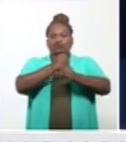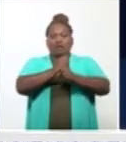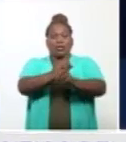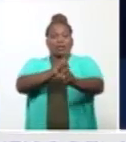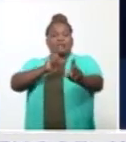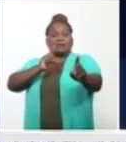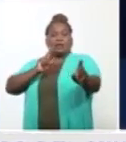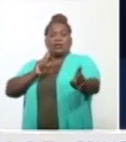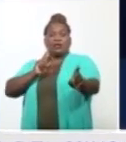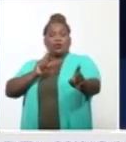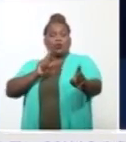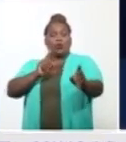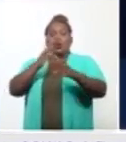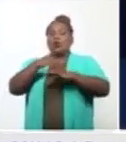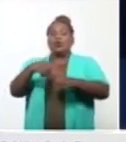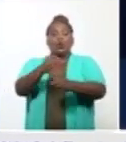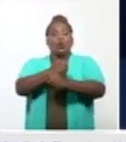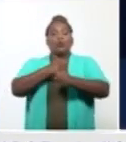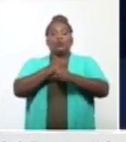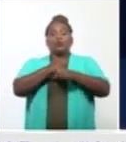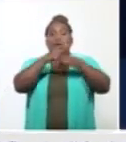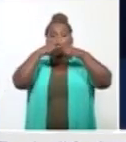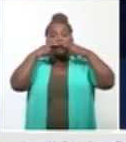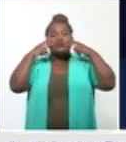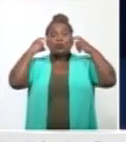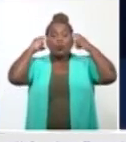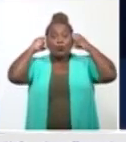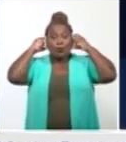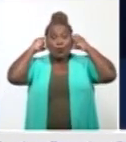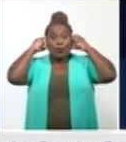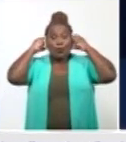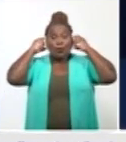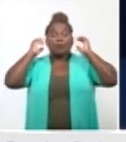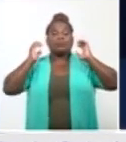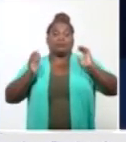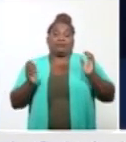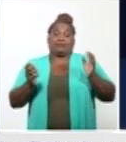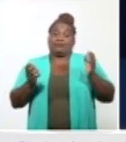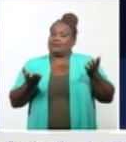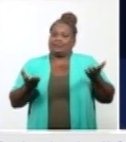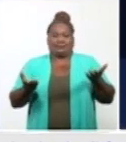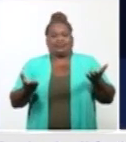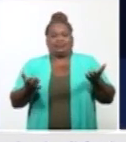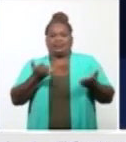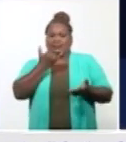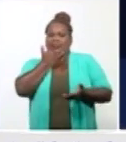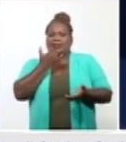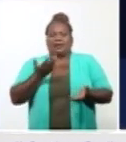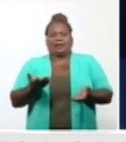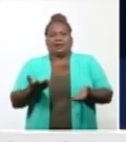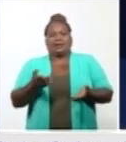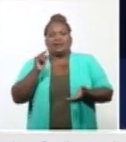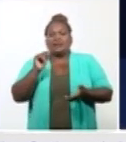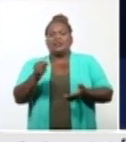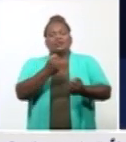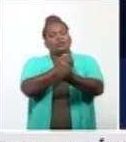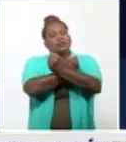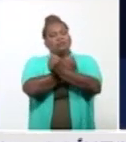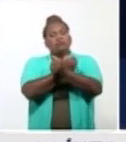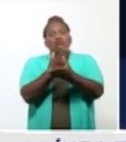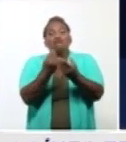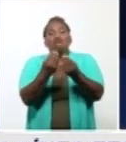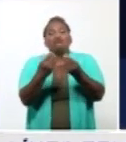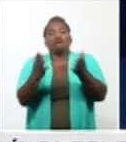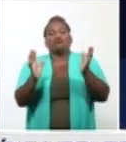the incidence rate, because several questions were asked regarding the case confirmed yesterday in the province